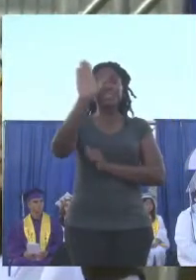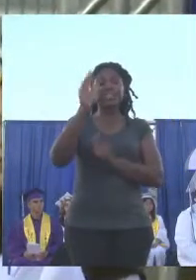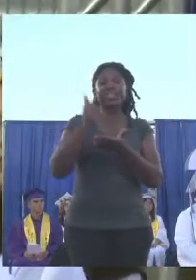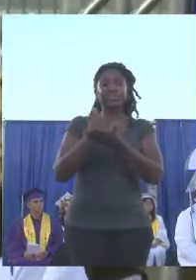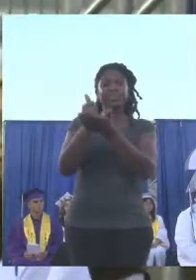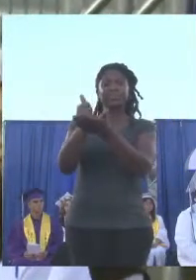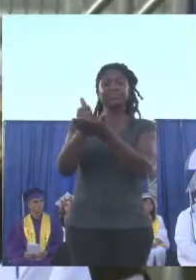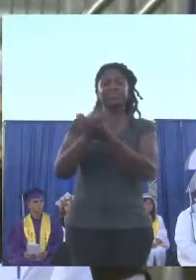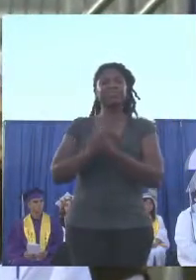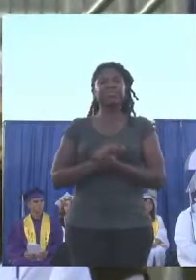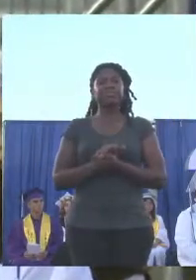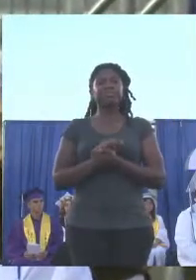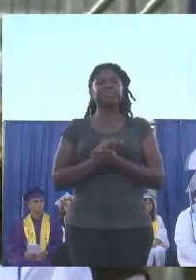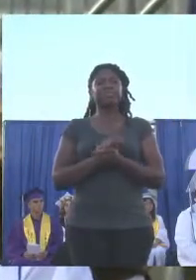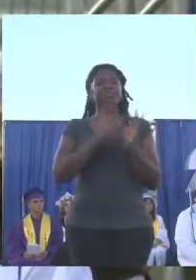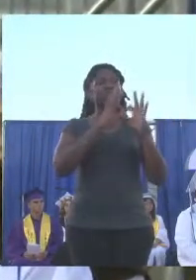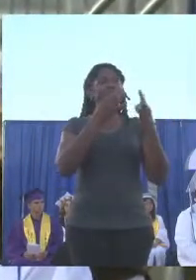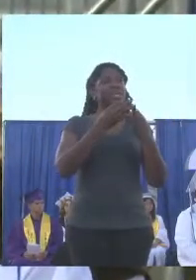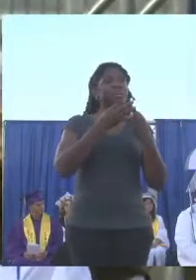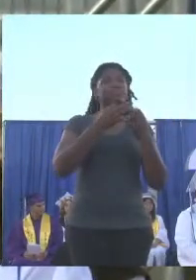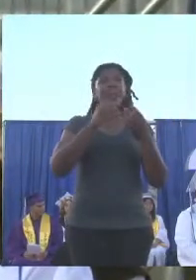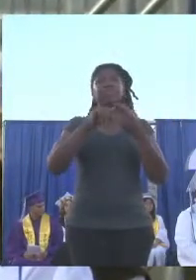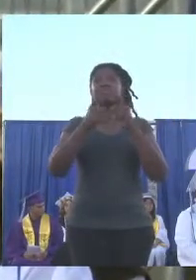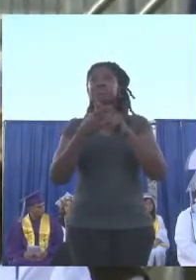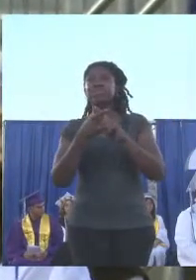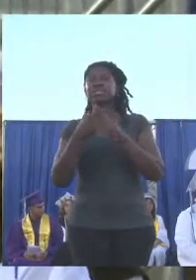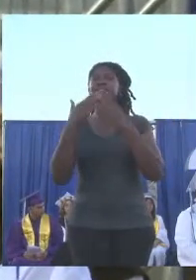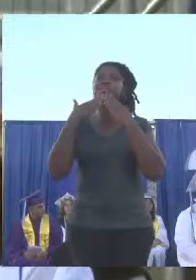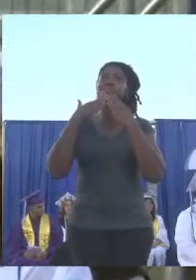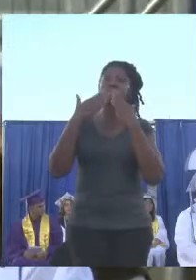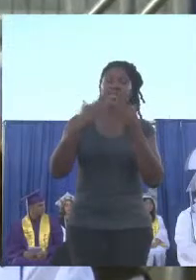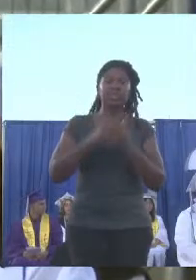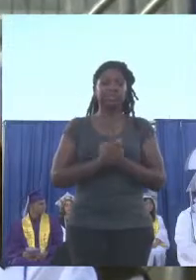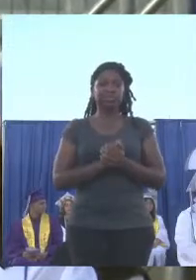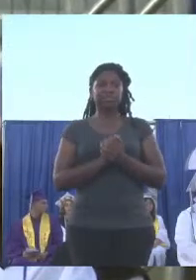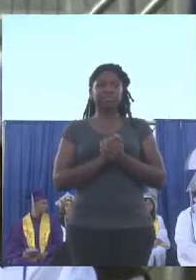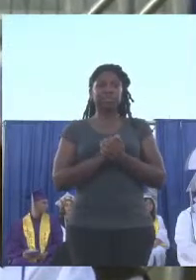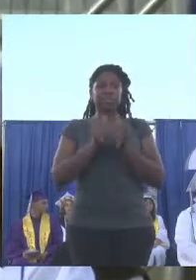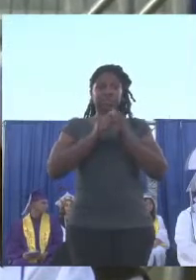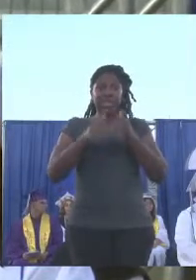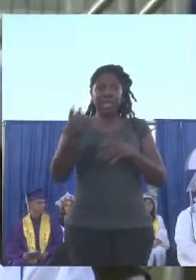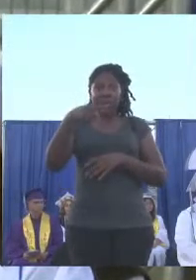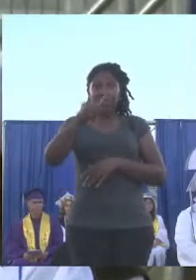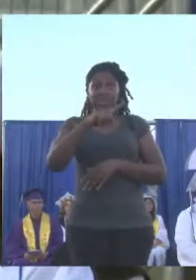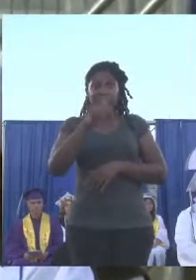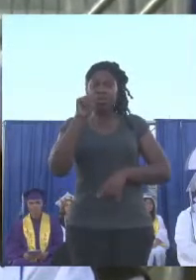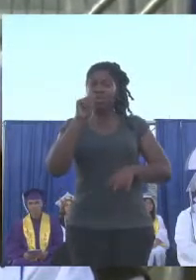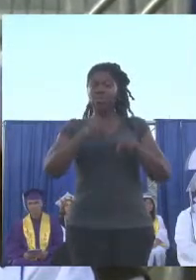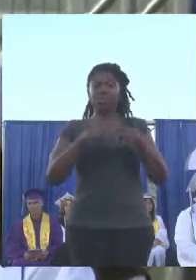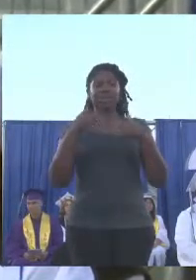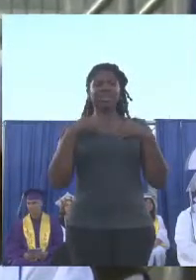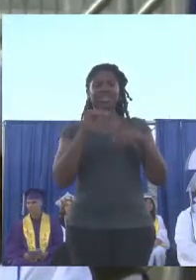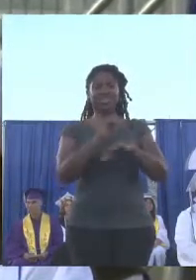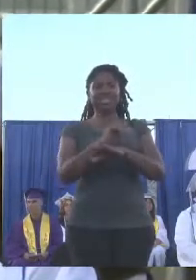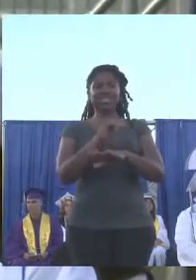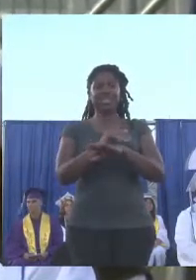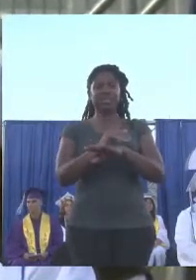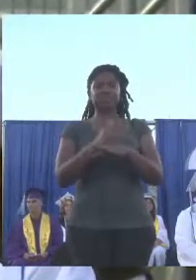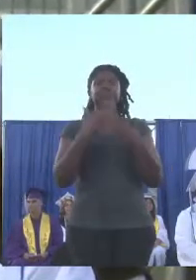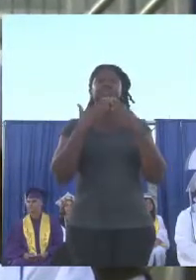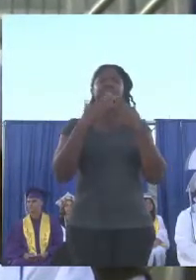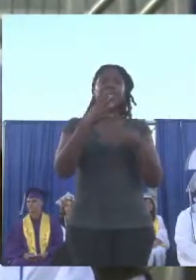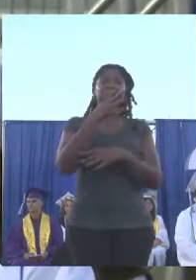We are forever grateful to you, parents and guardians. It wouldn't be possible without you. Thank you,